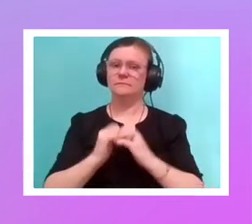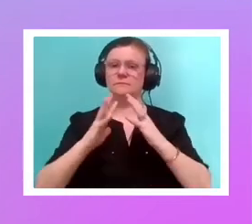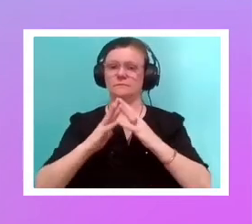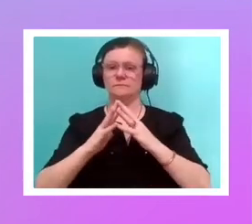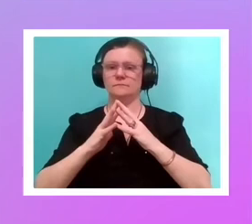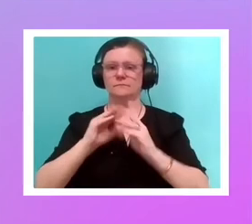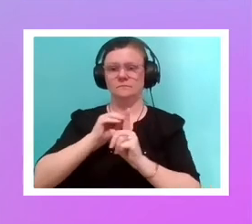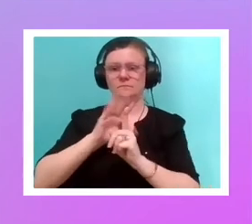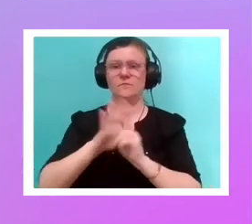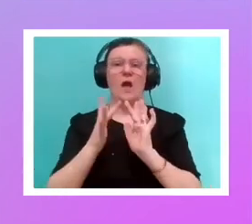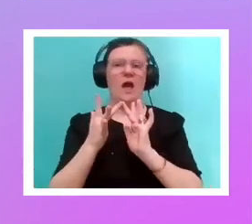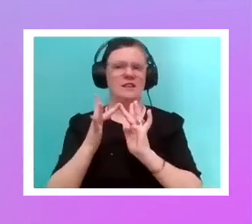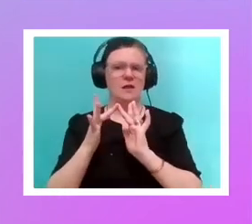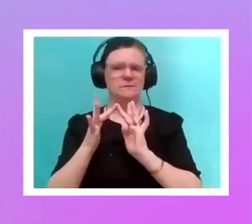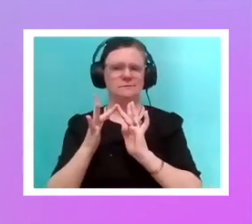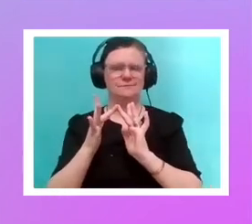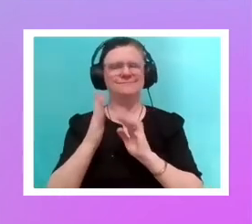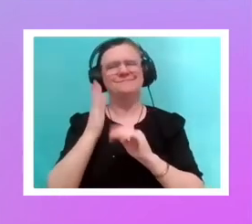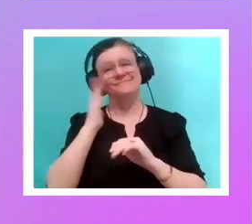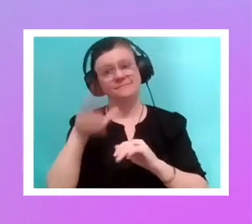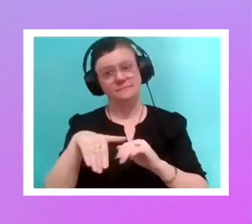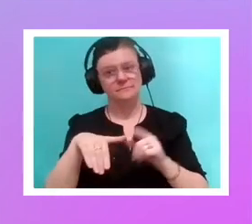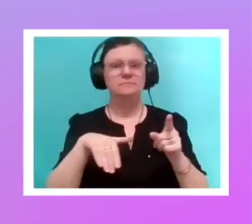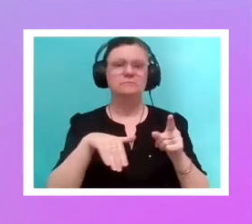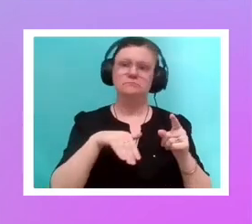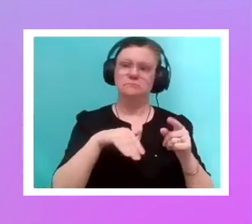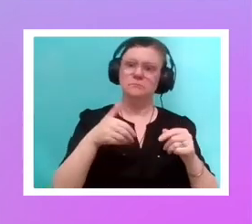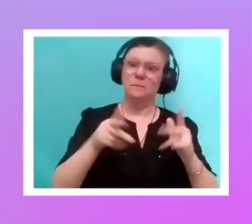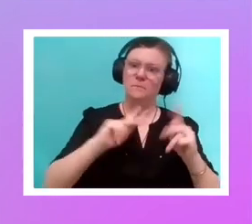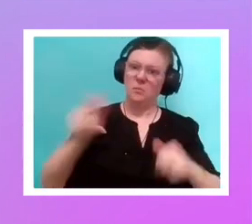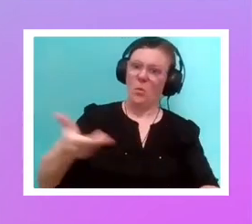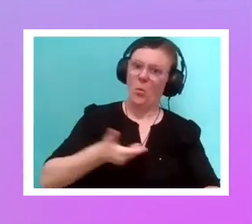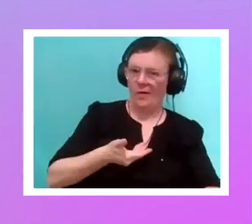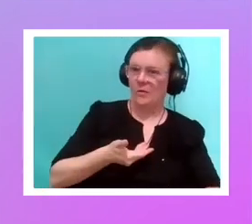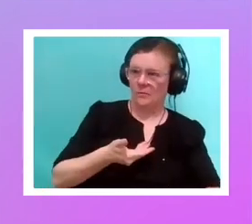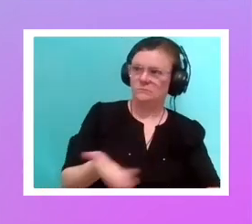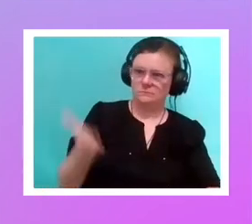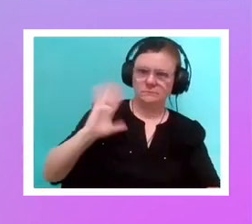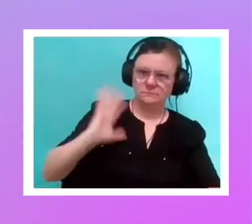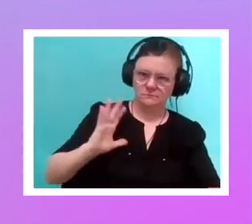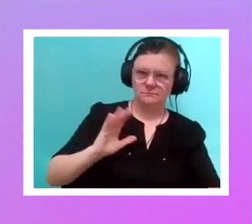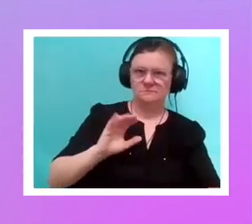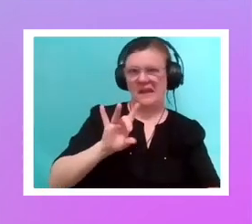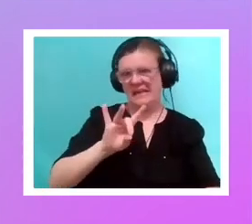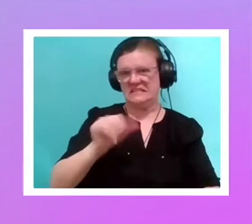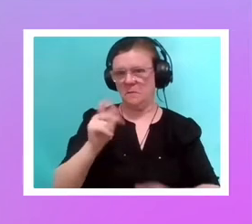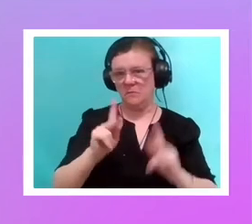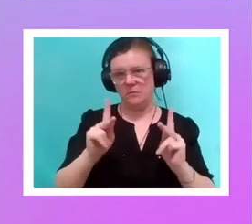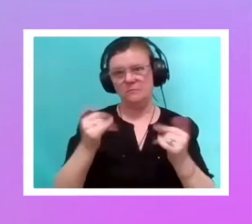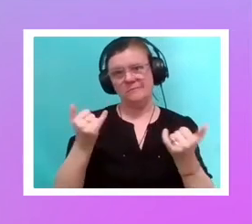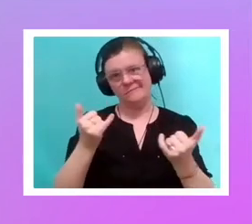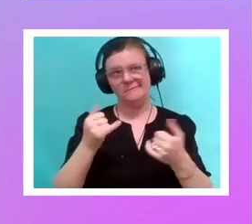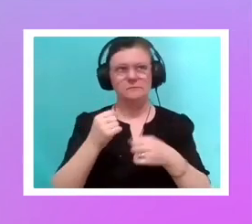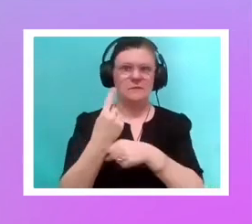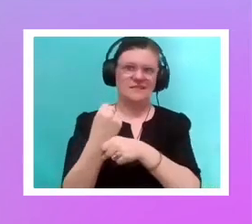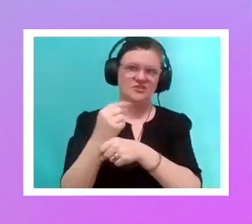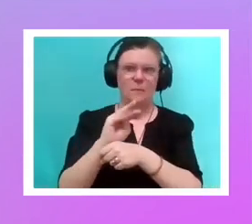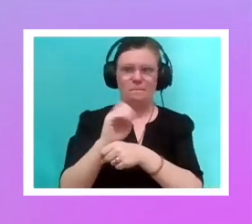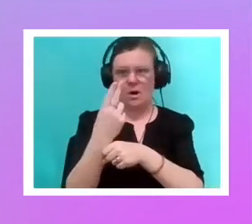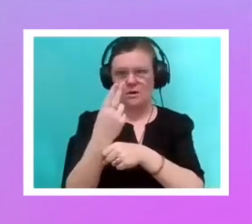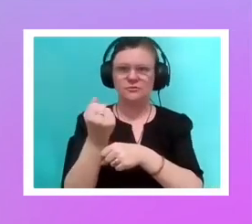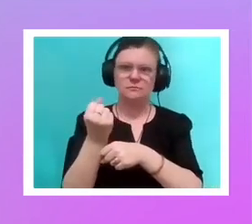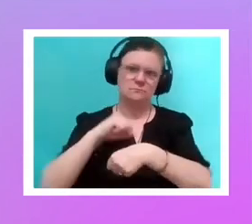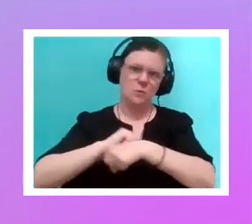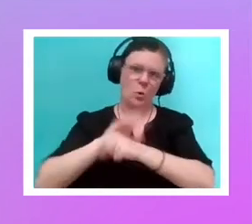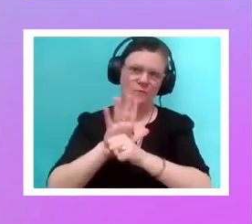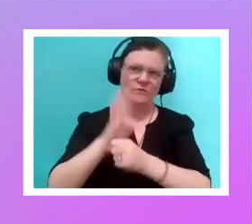sessions online. We did, obviously we did these face-to-face for small groups, 8 to 10 people. But we stopped that last March and